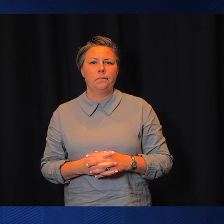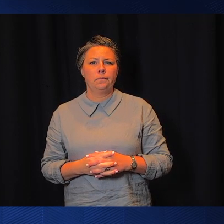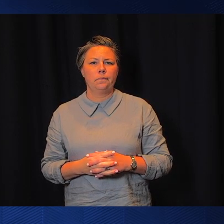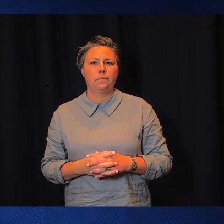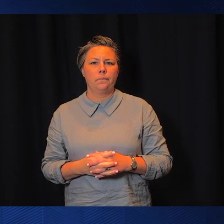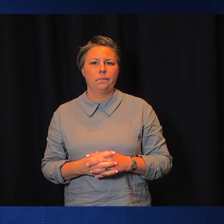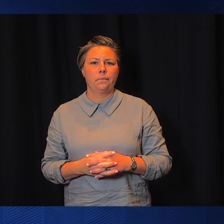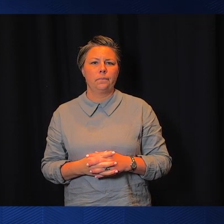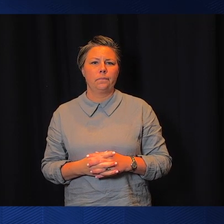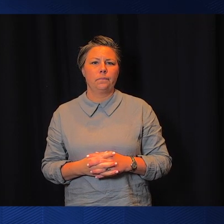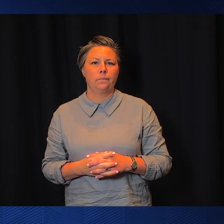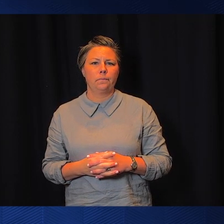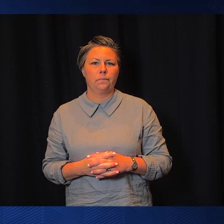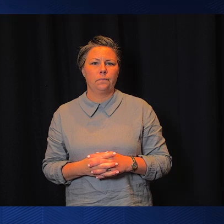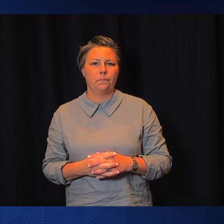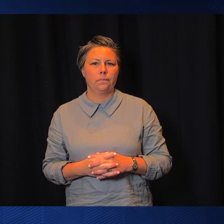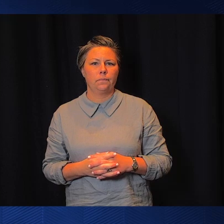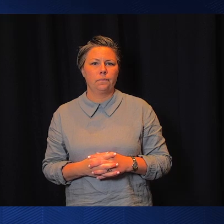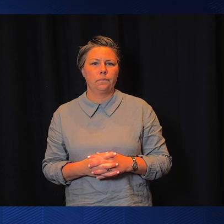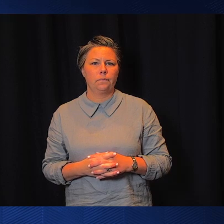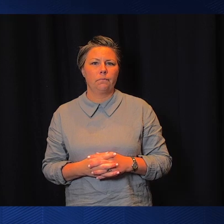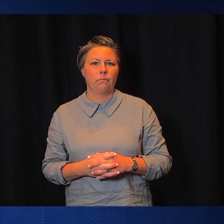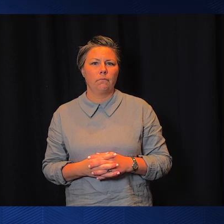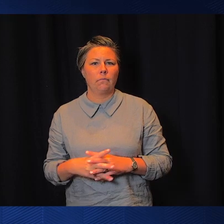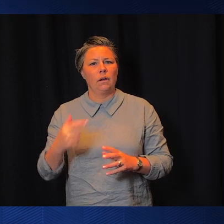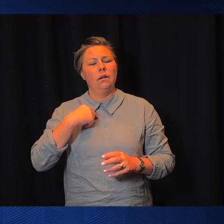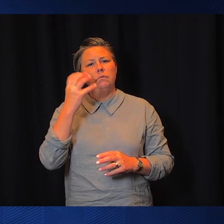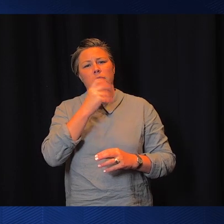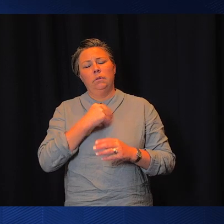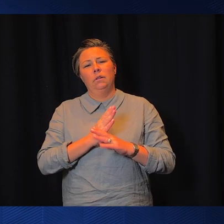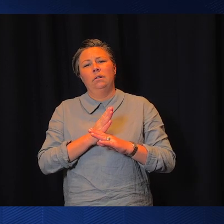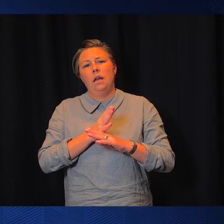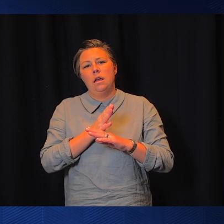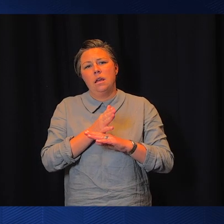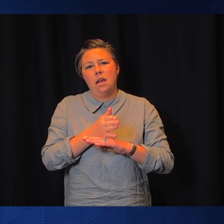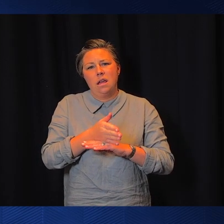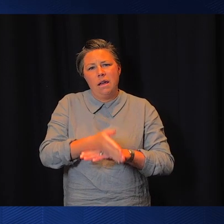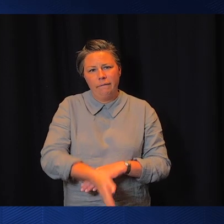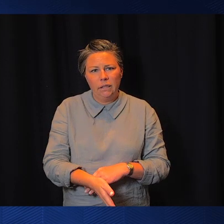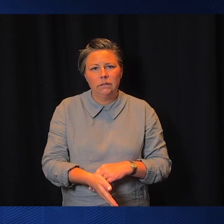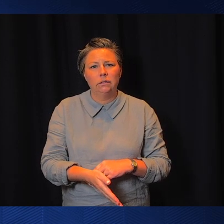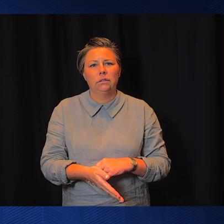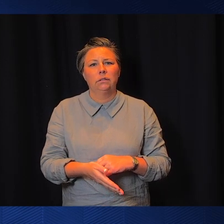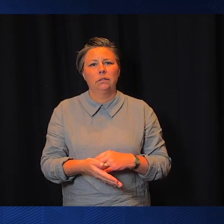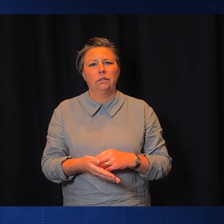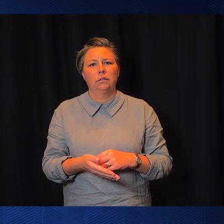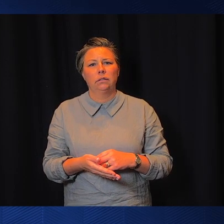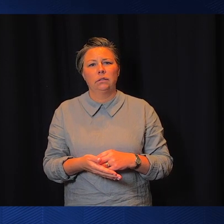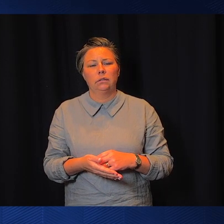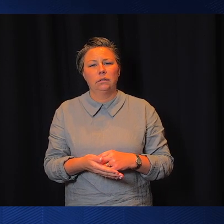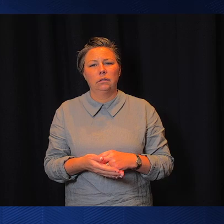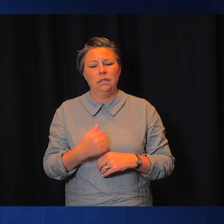But I have to give my effort a ways that I try to